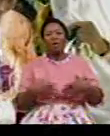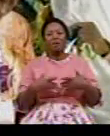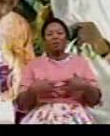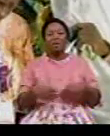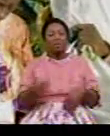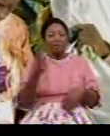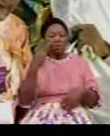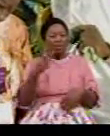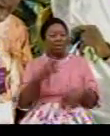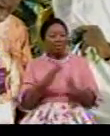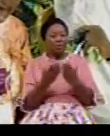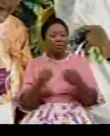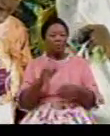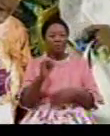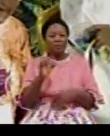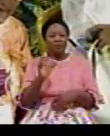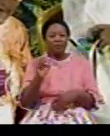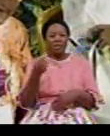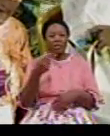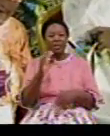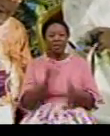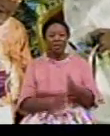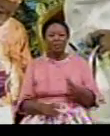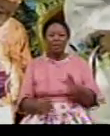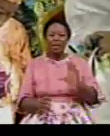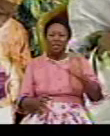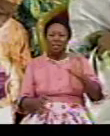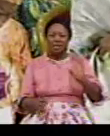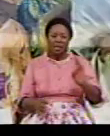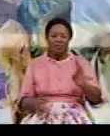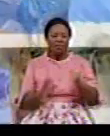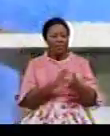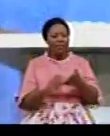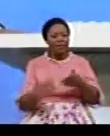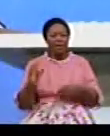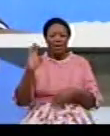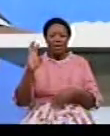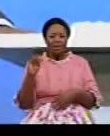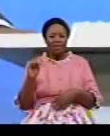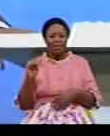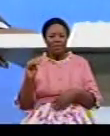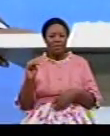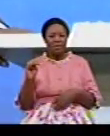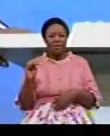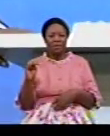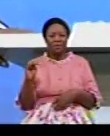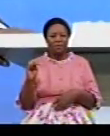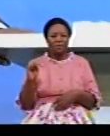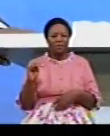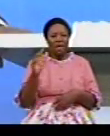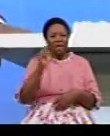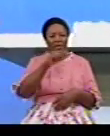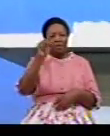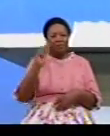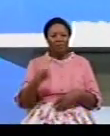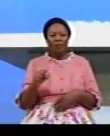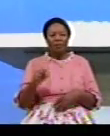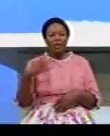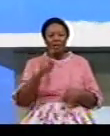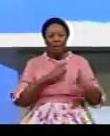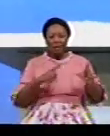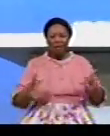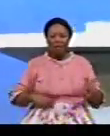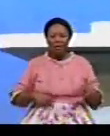those iniquities and then create in you a clean heart. Actually, that's the evidence